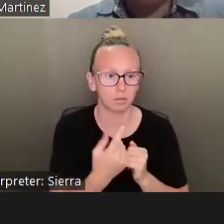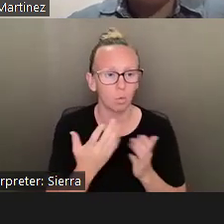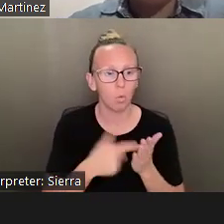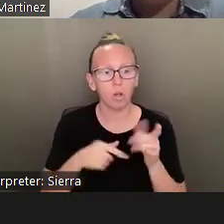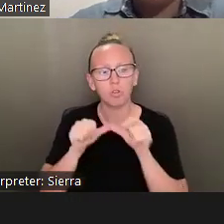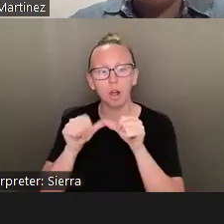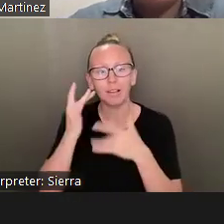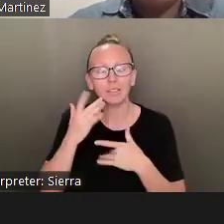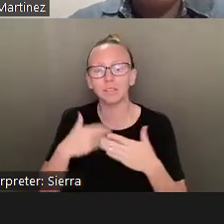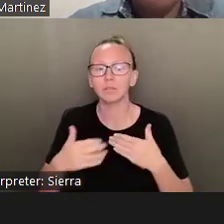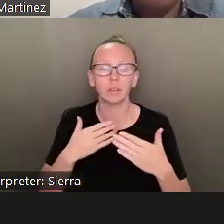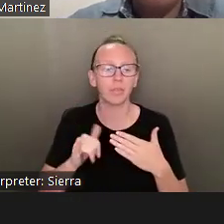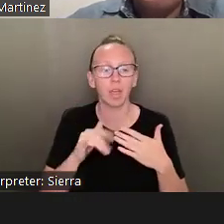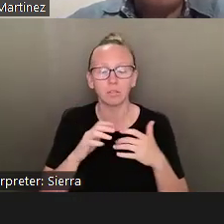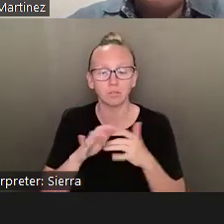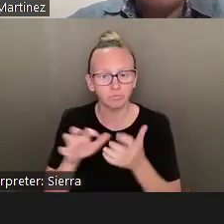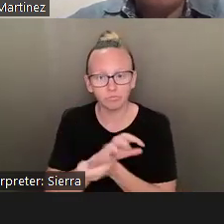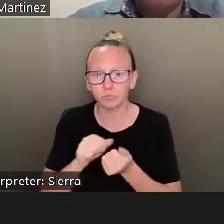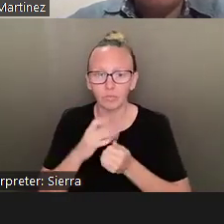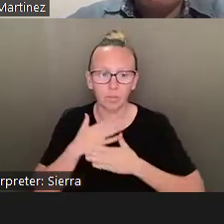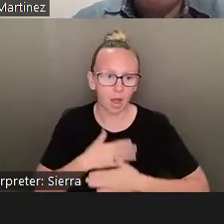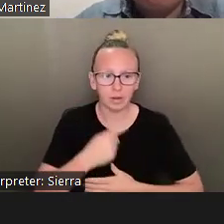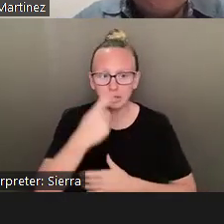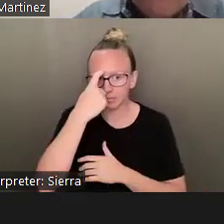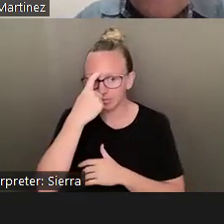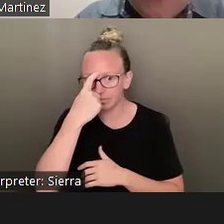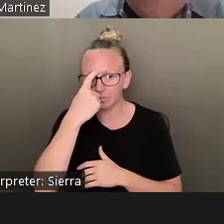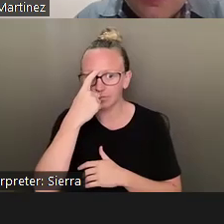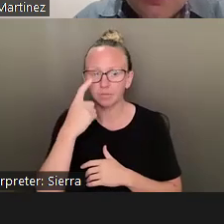its material terrorizing of the body and psyche,